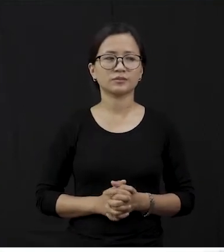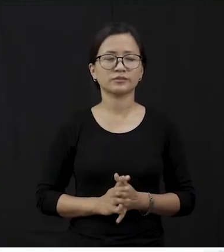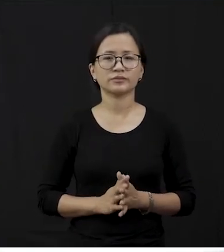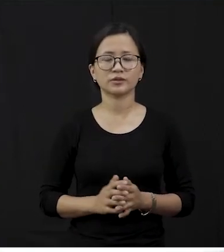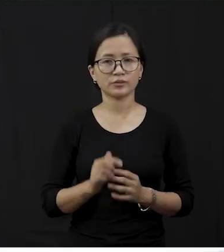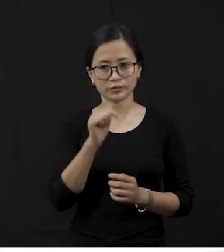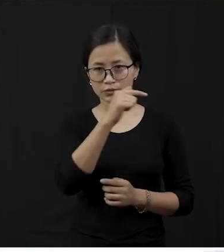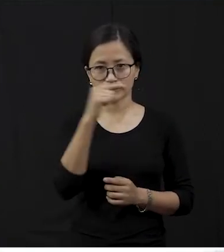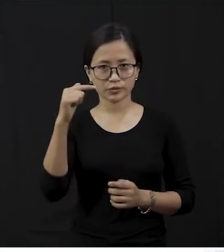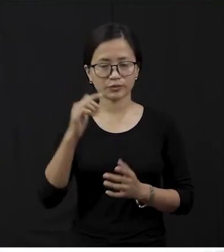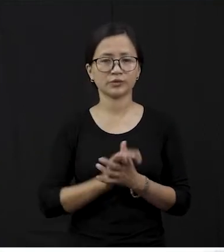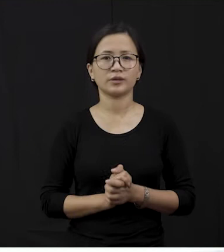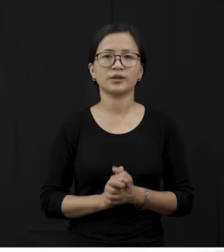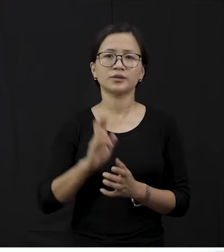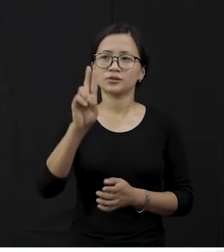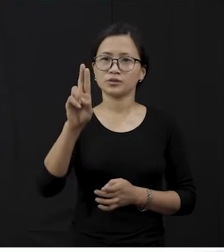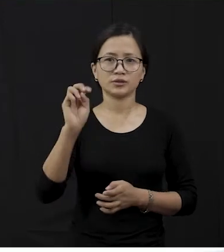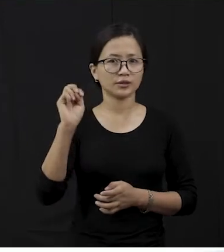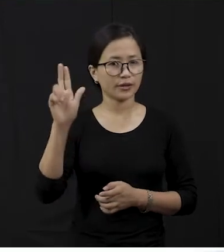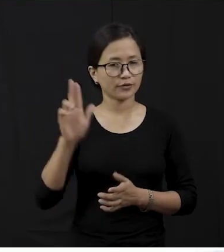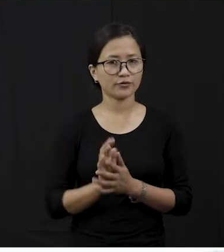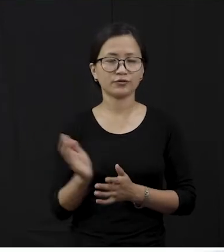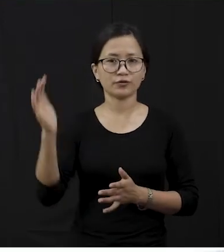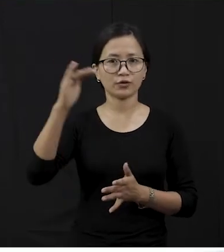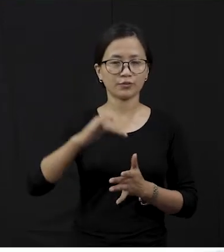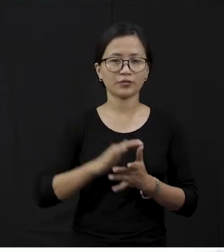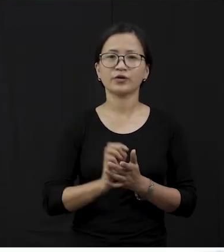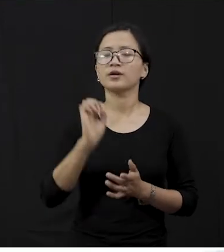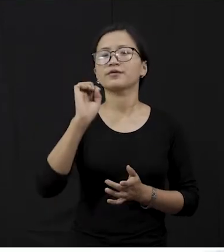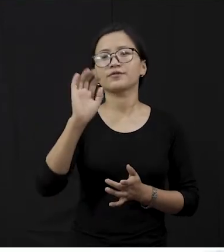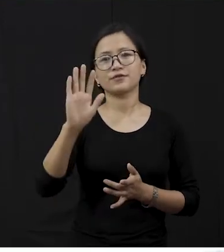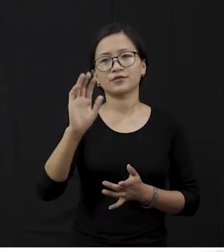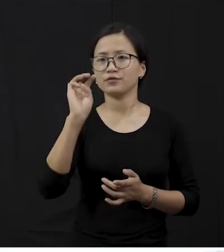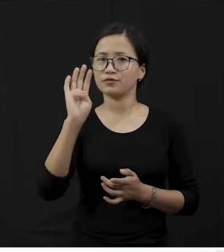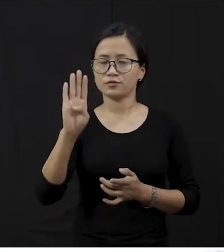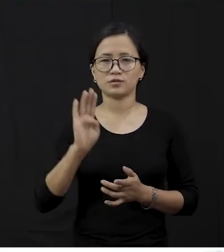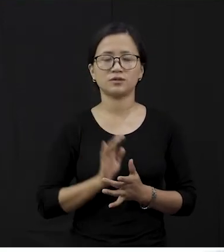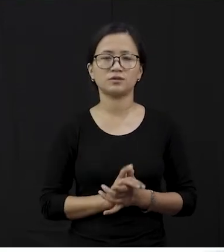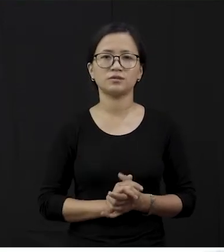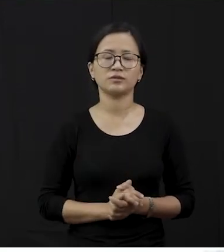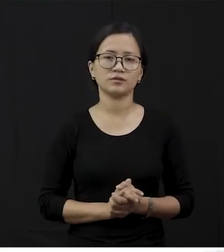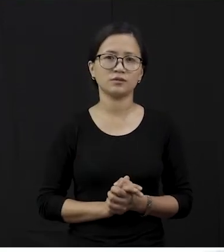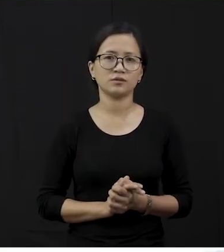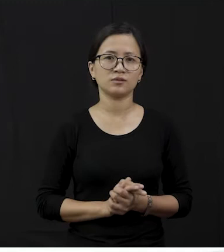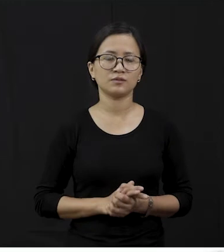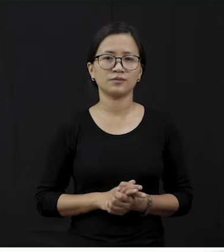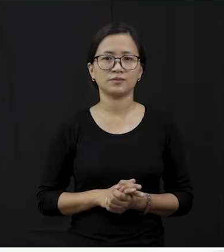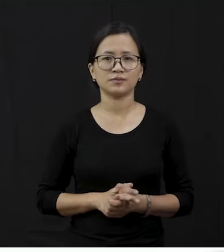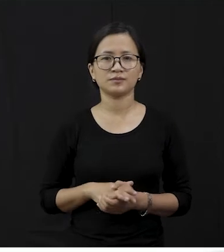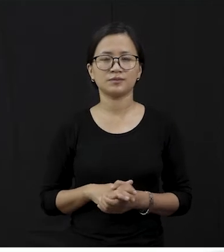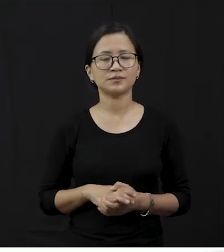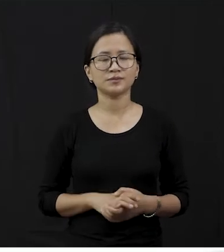to subtract 28 from 54. 28 from